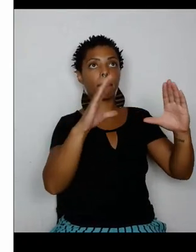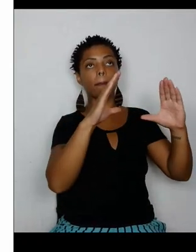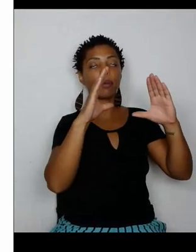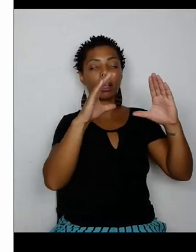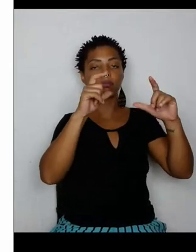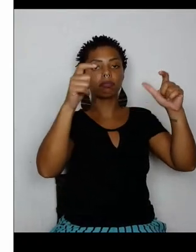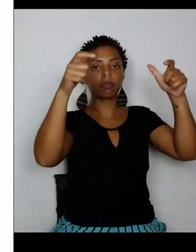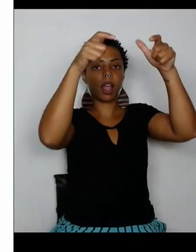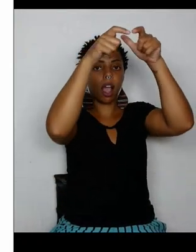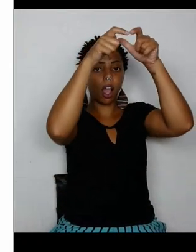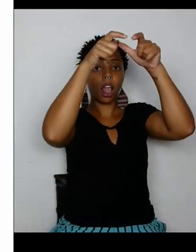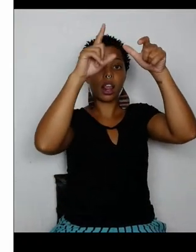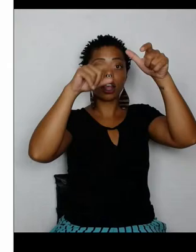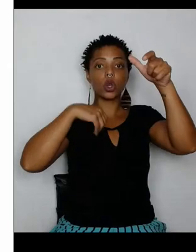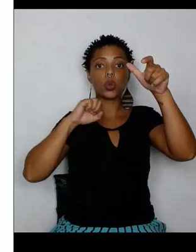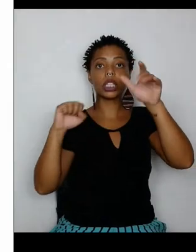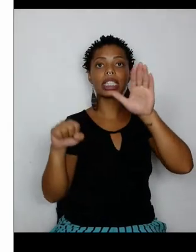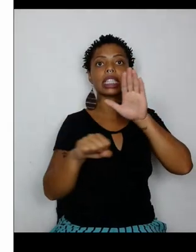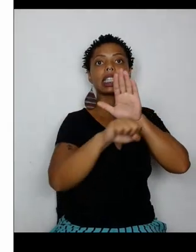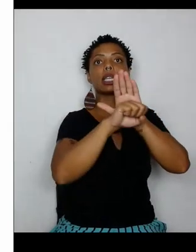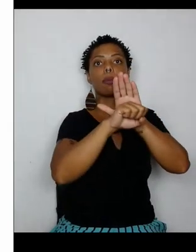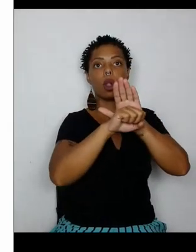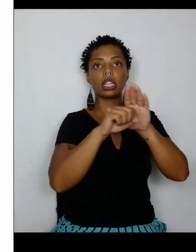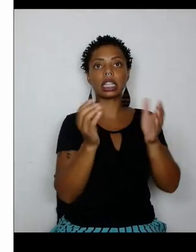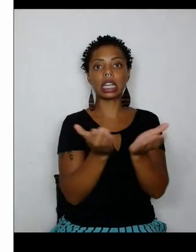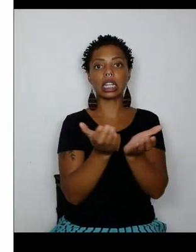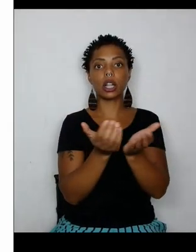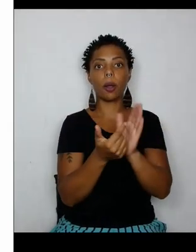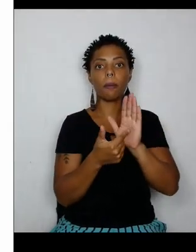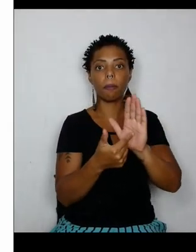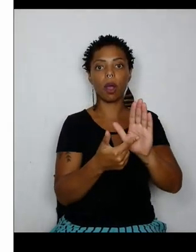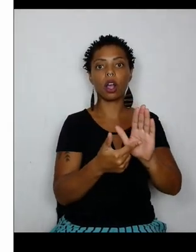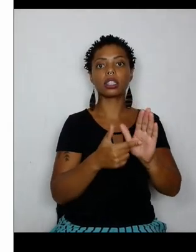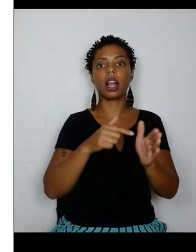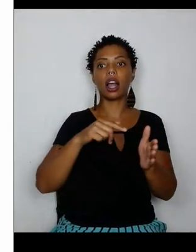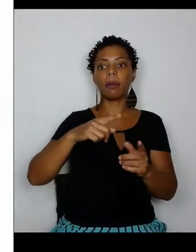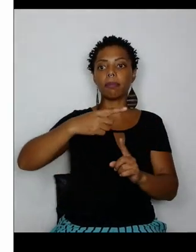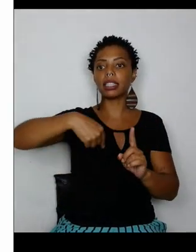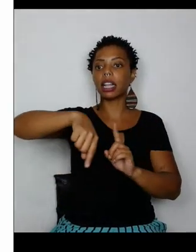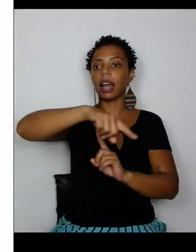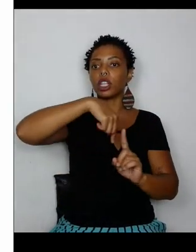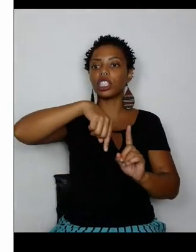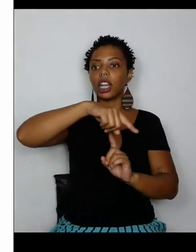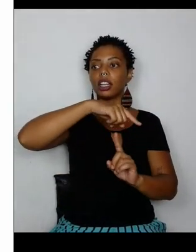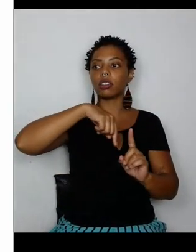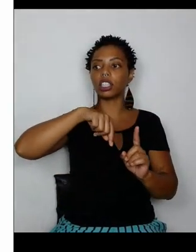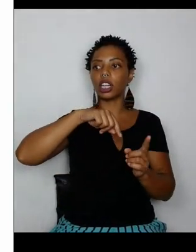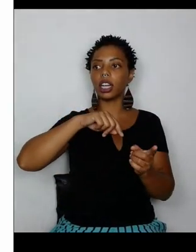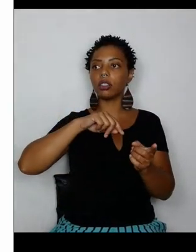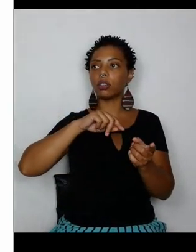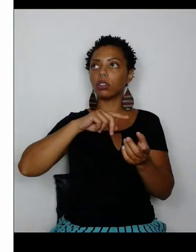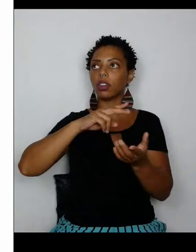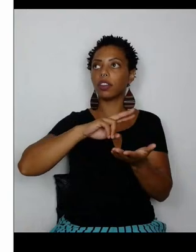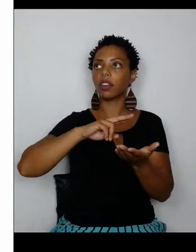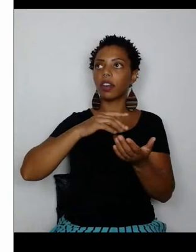by the by the attributes of his halo and and apples as on the byzantine icon gauguin is both